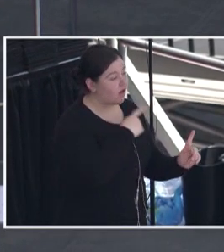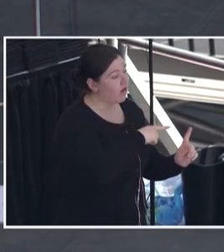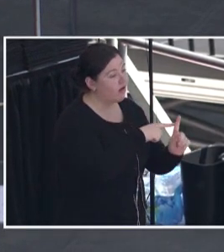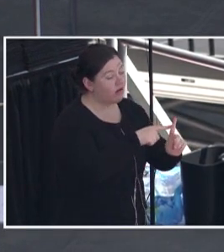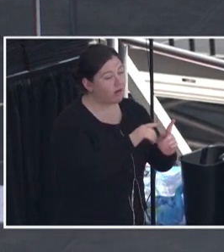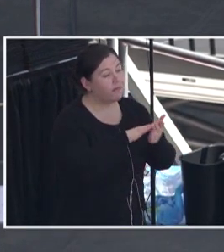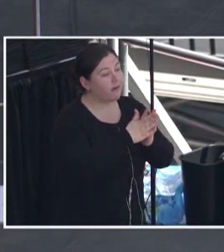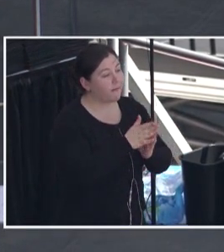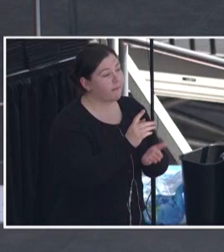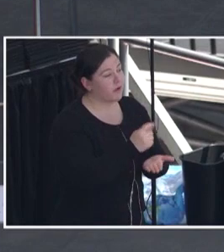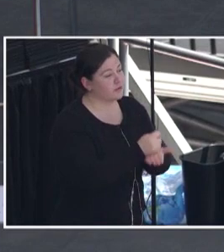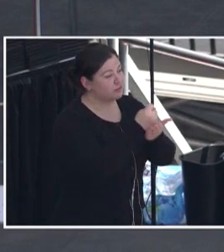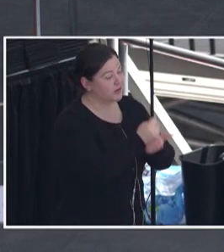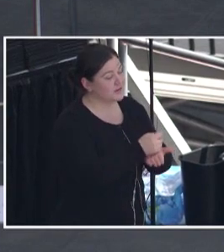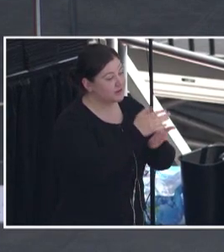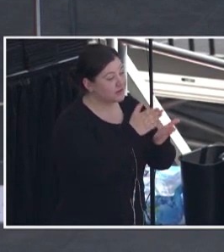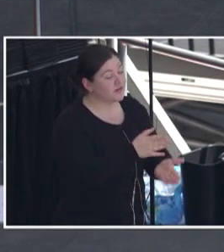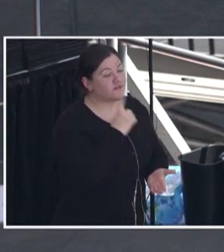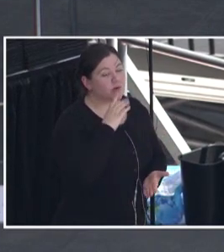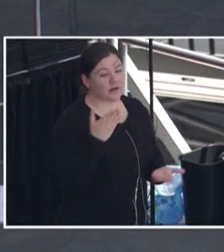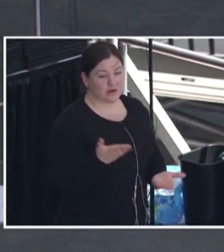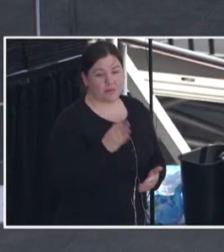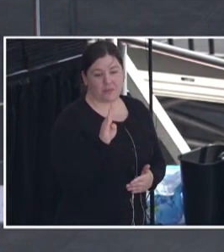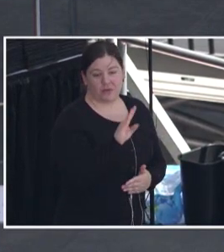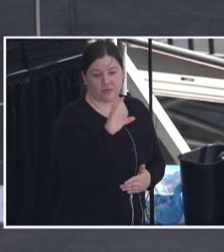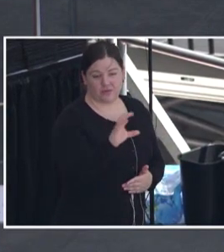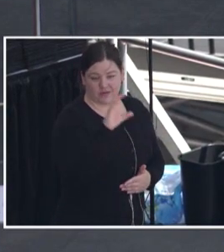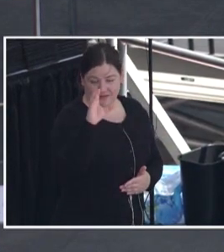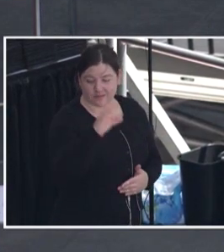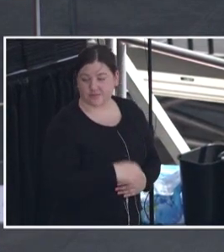to Bergen Community College.